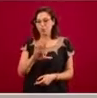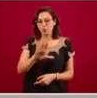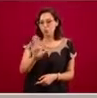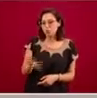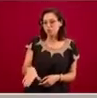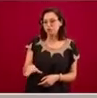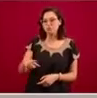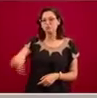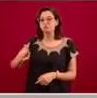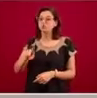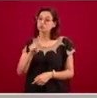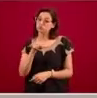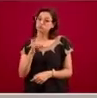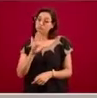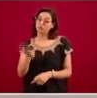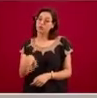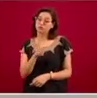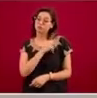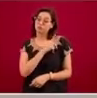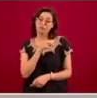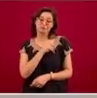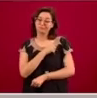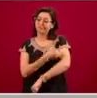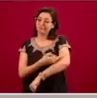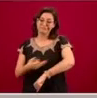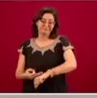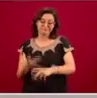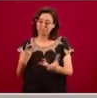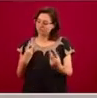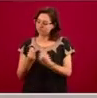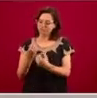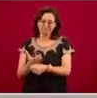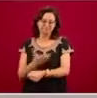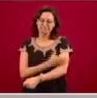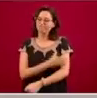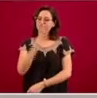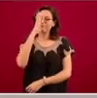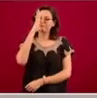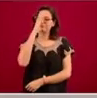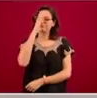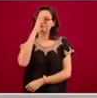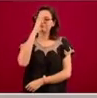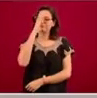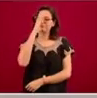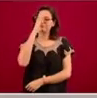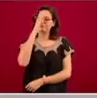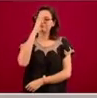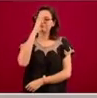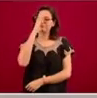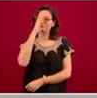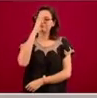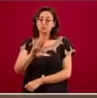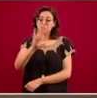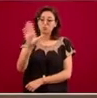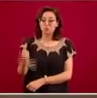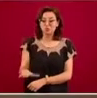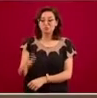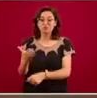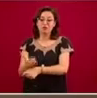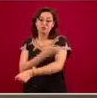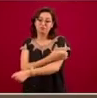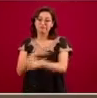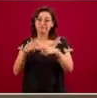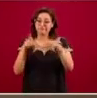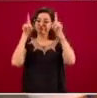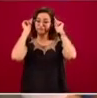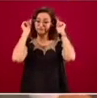all of the deaths that have happened are very sad because these are patients that are unaccompanied. They are not in the presence